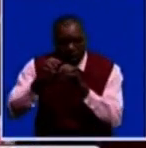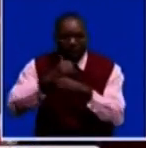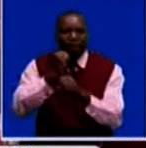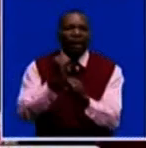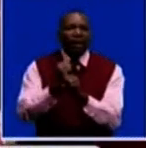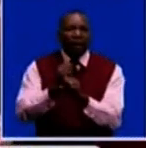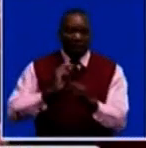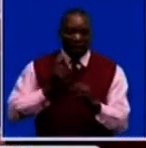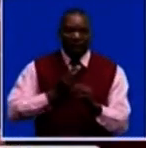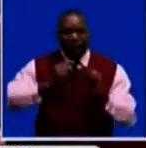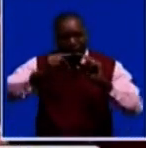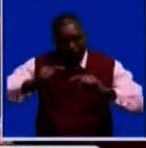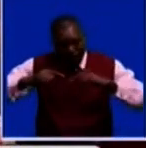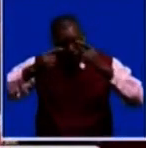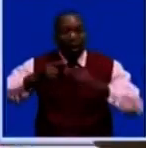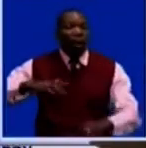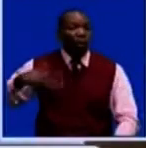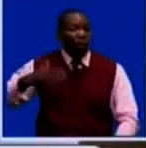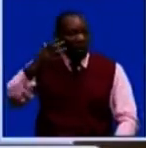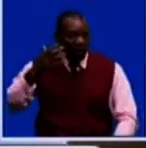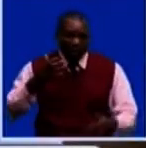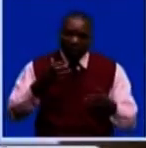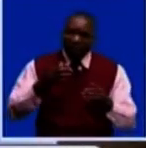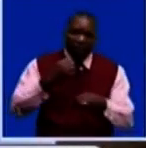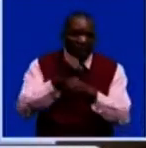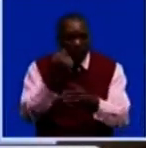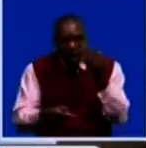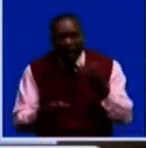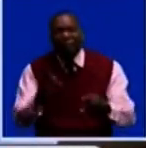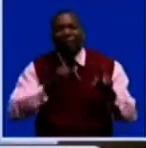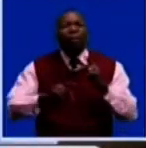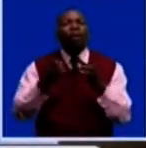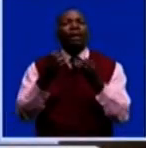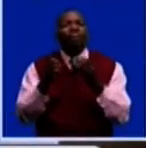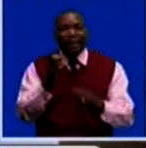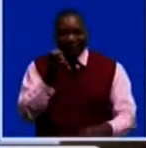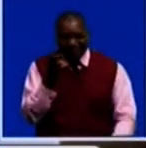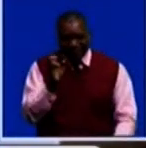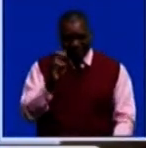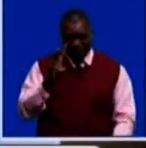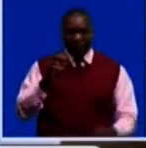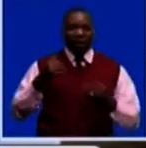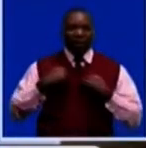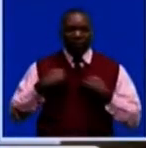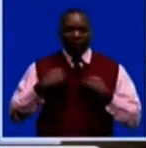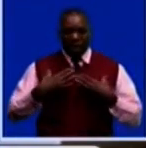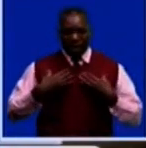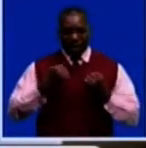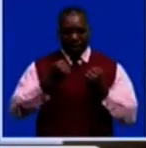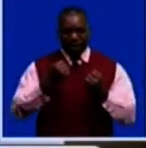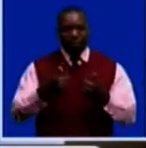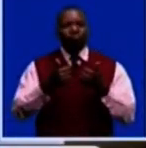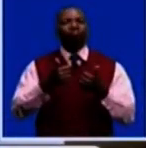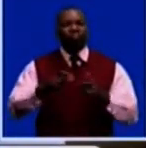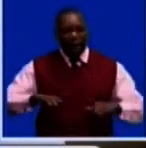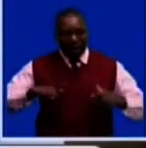progress, resulting in many people living with HIV leading healthy and productive lives. I